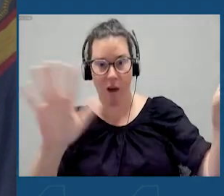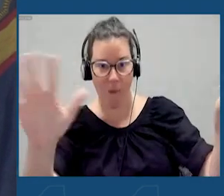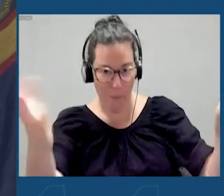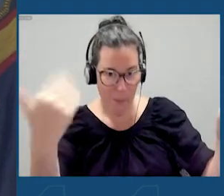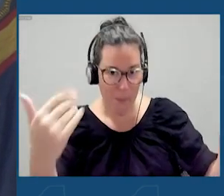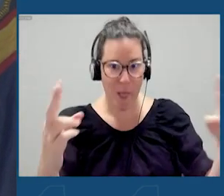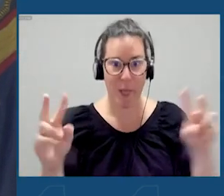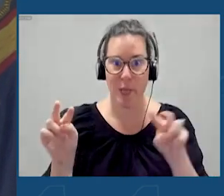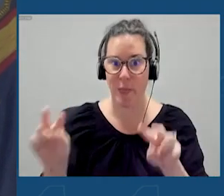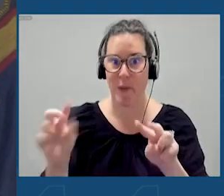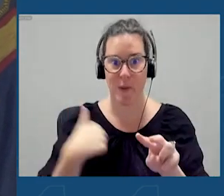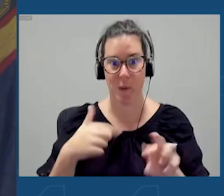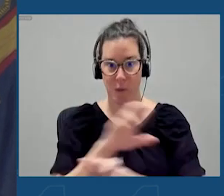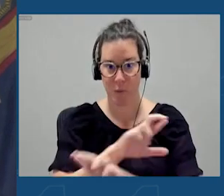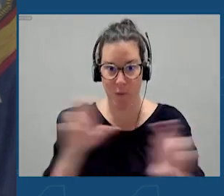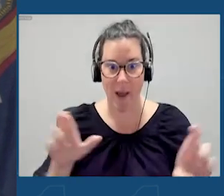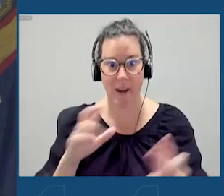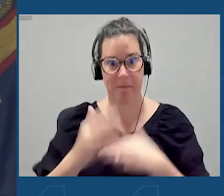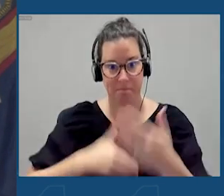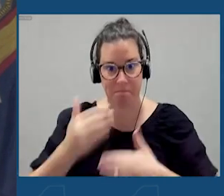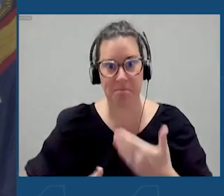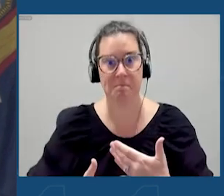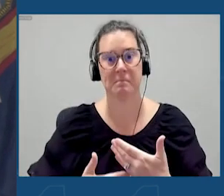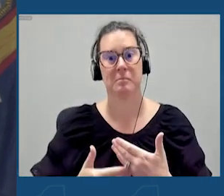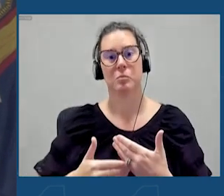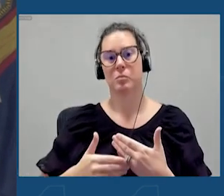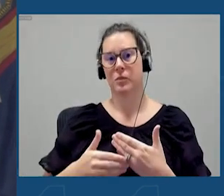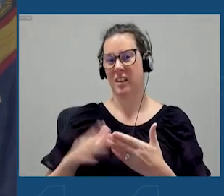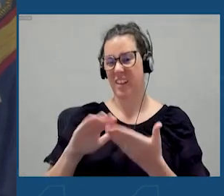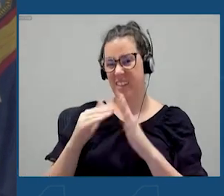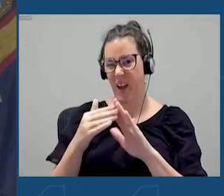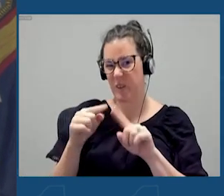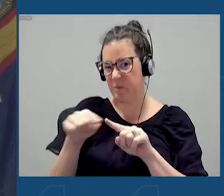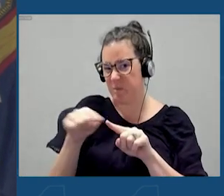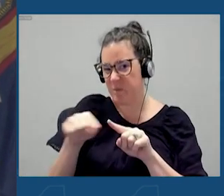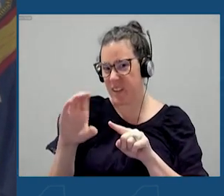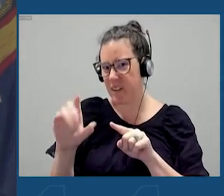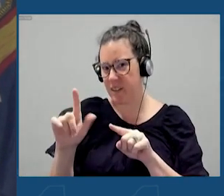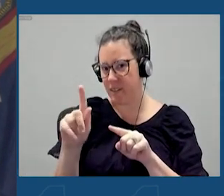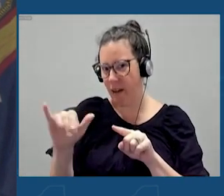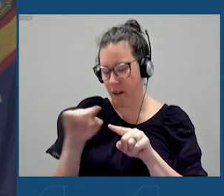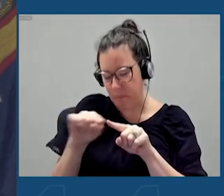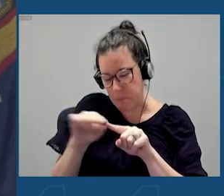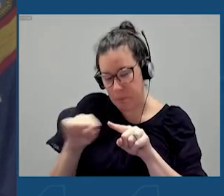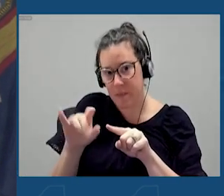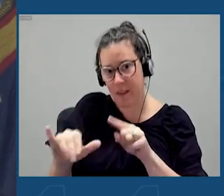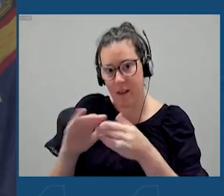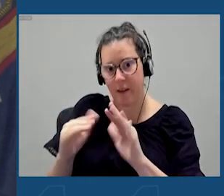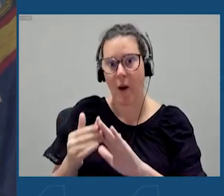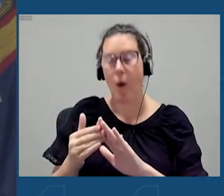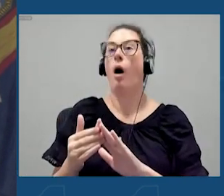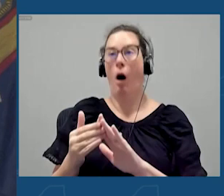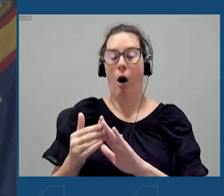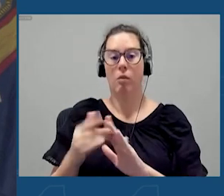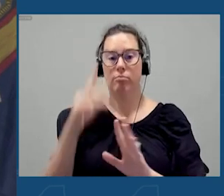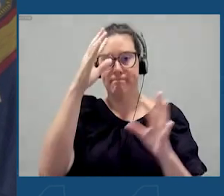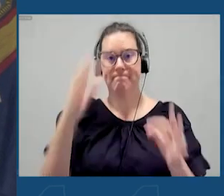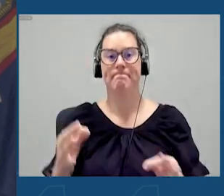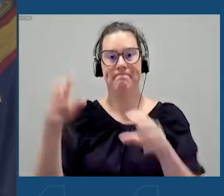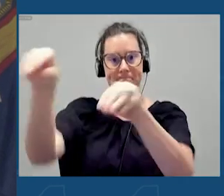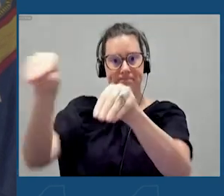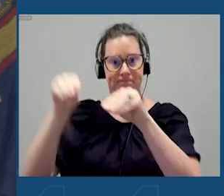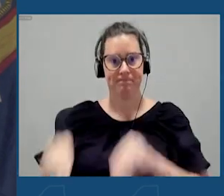shovel ready site in the town of Clay, not that far from here, that made it so much easier that they would not have to go through